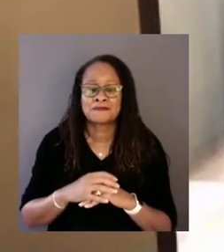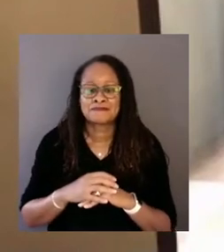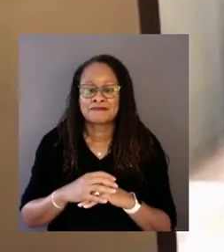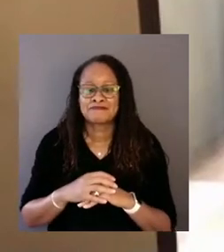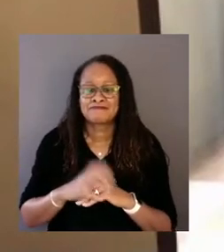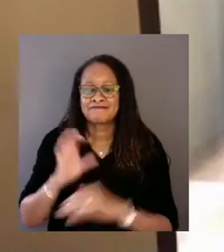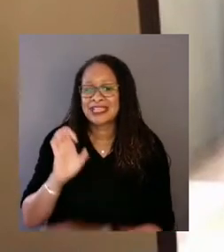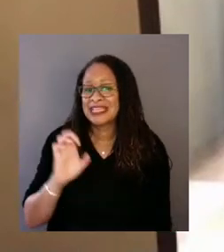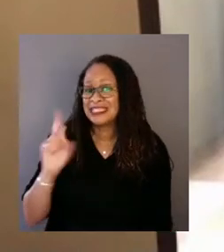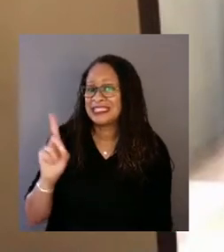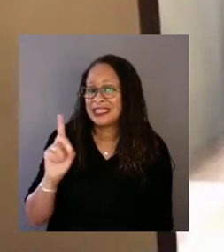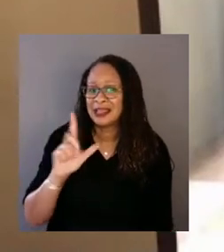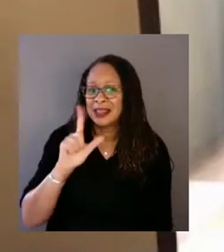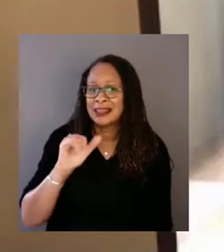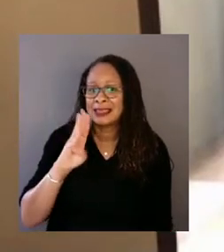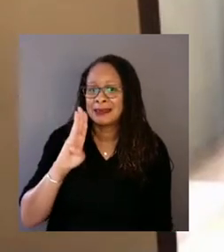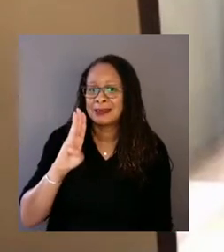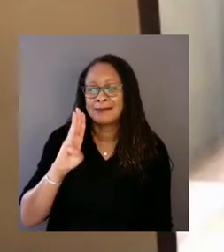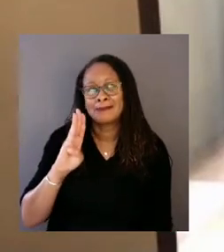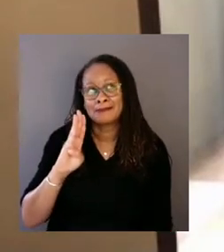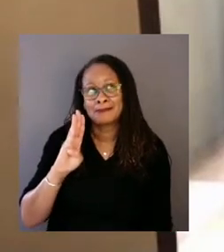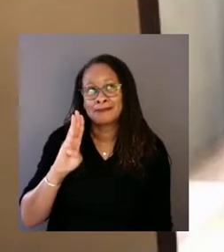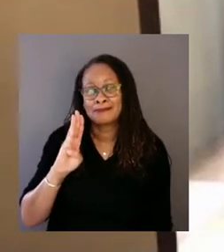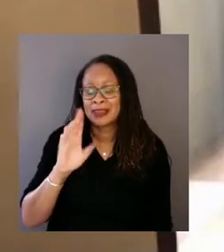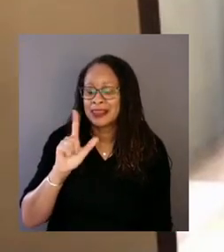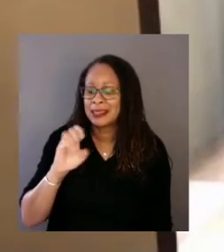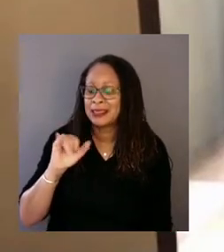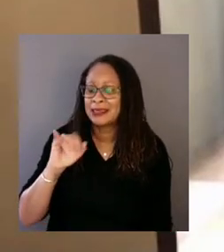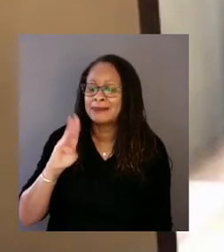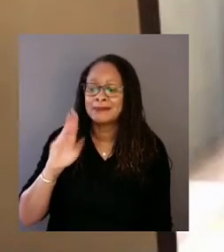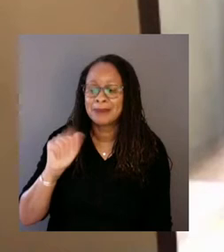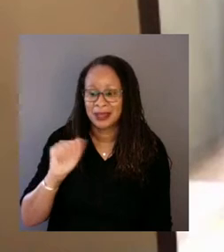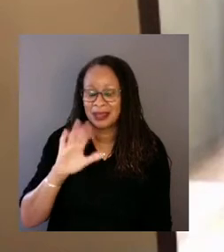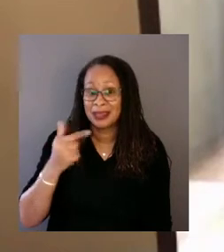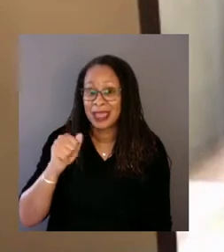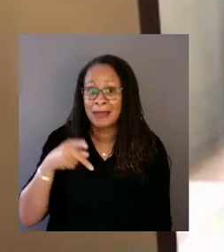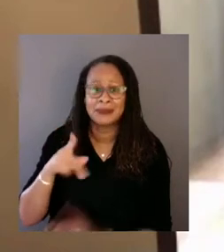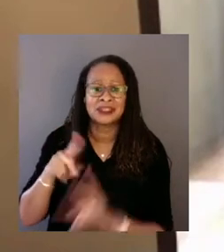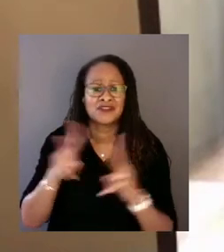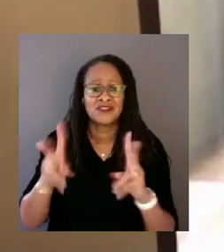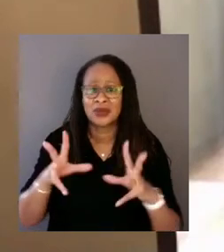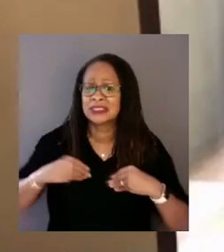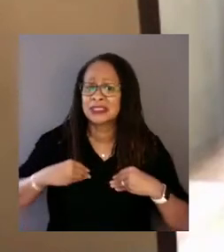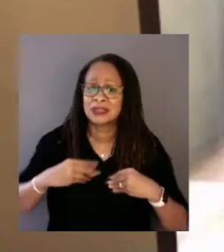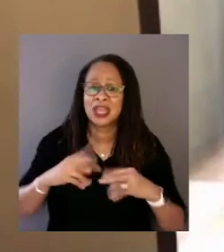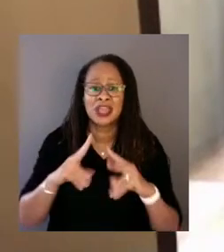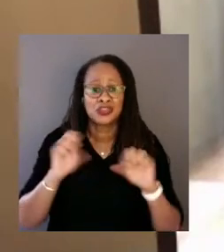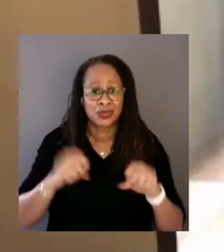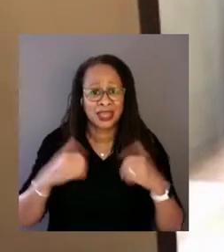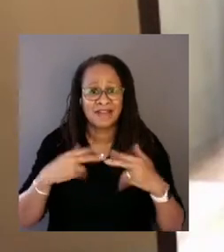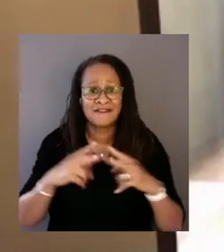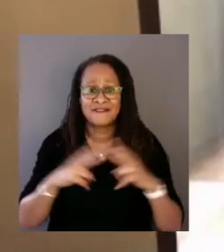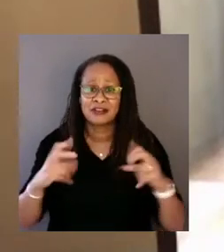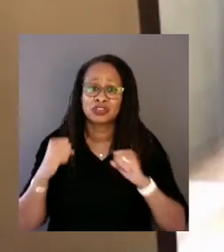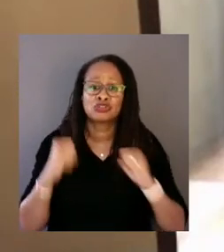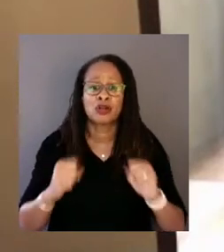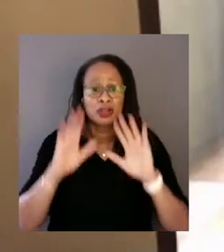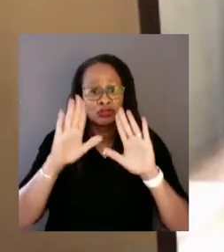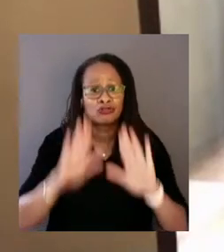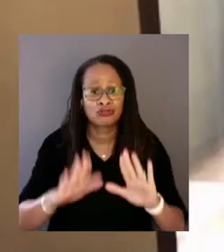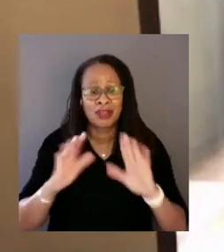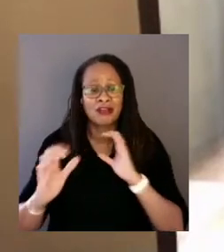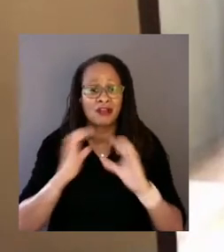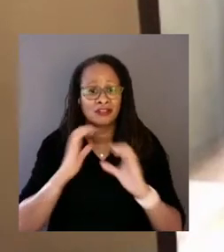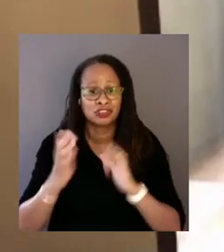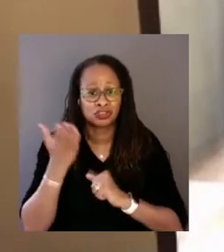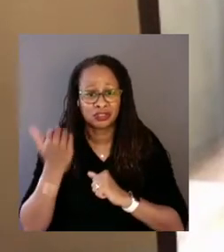Lee Begaff, is just like so embracing, you know, of all that. And so you can have really strong and great conversations there. So we look for